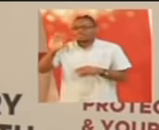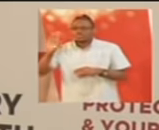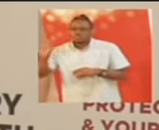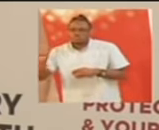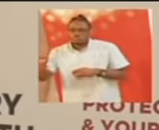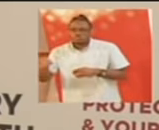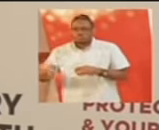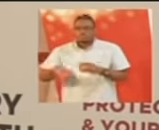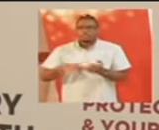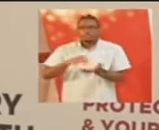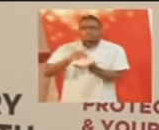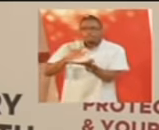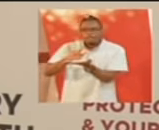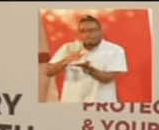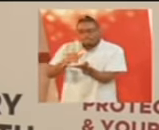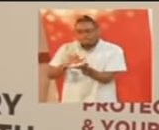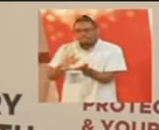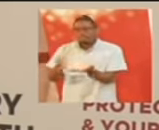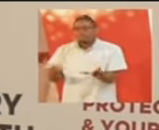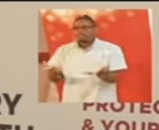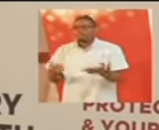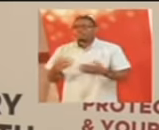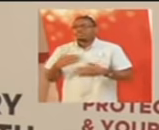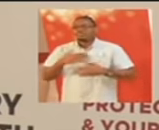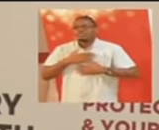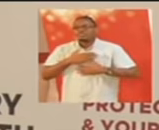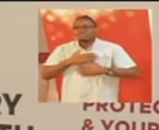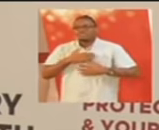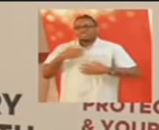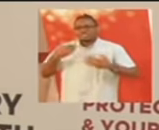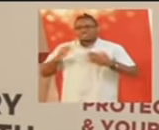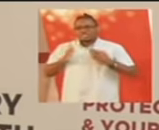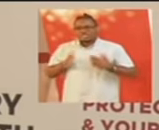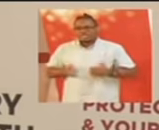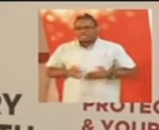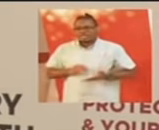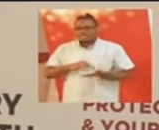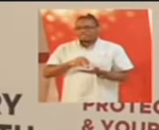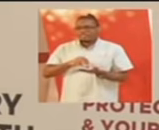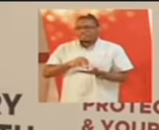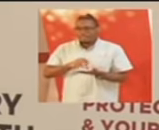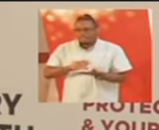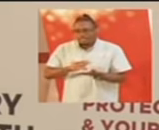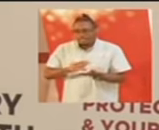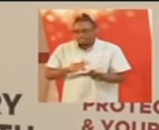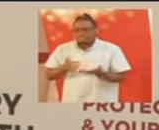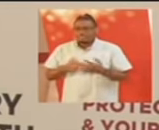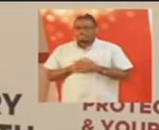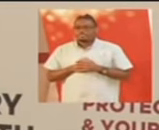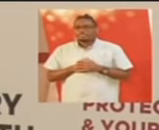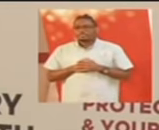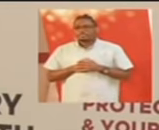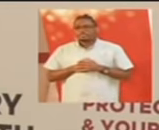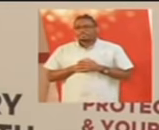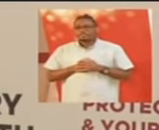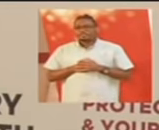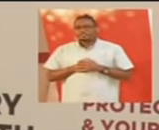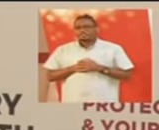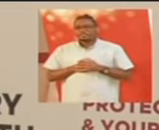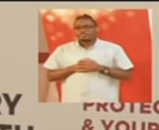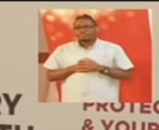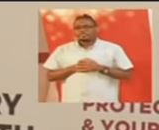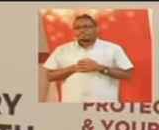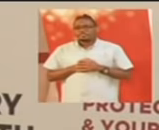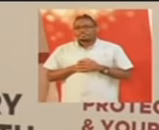medicine, pulmonology or chest medicine, and primary care and public health in some instances. The parallel